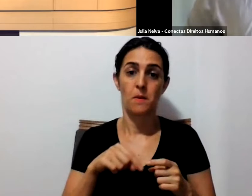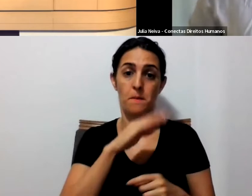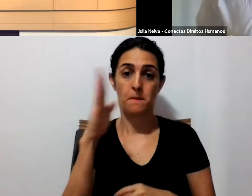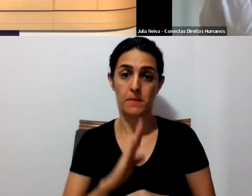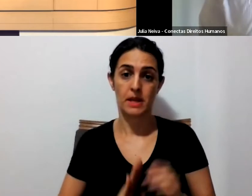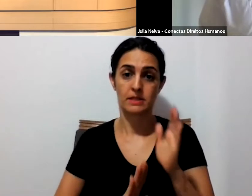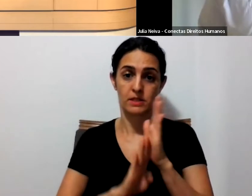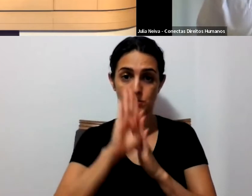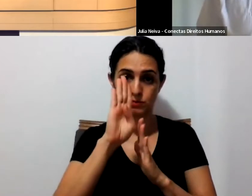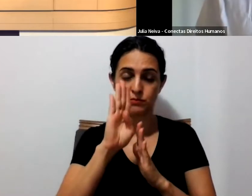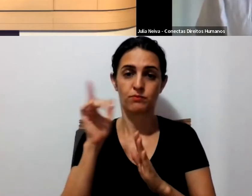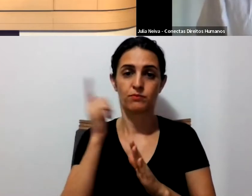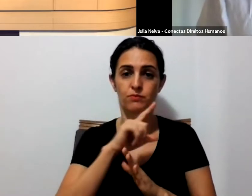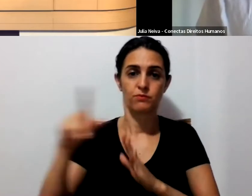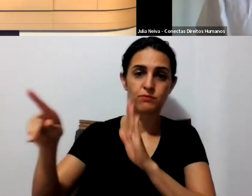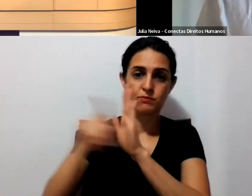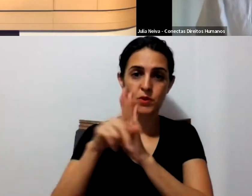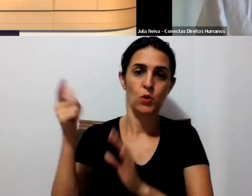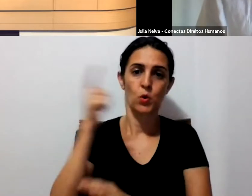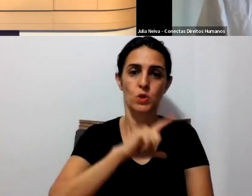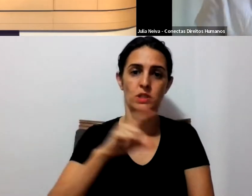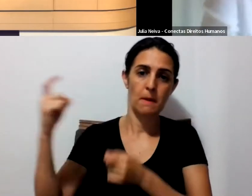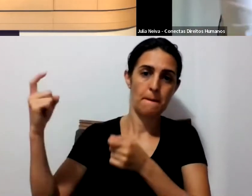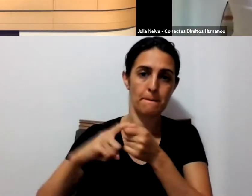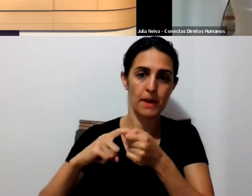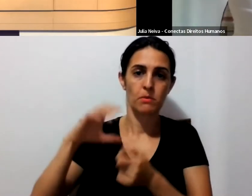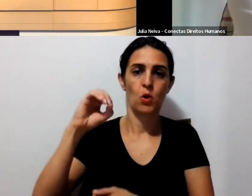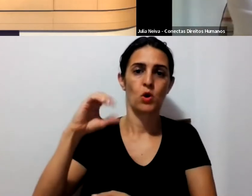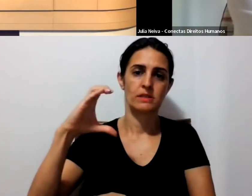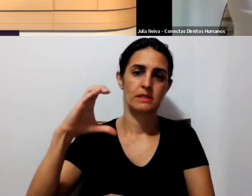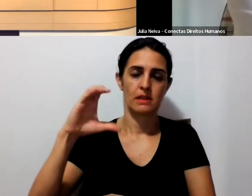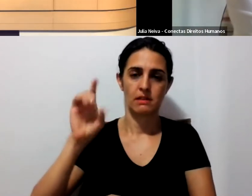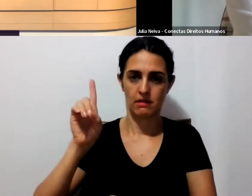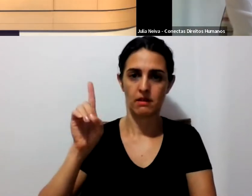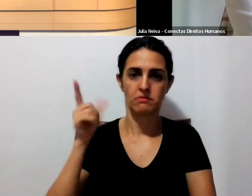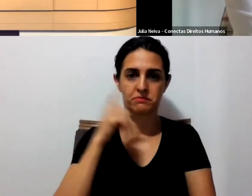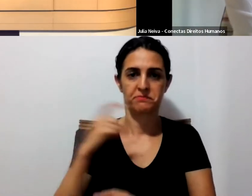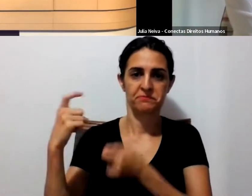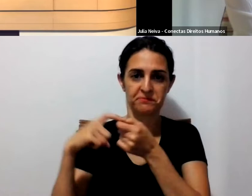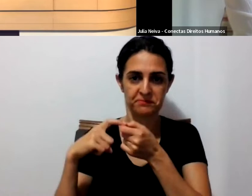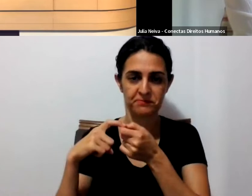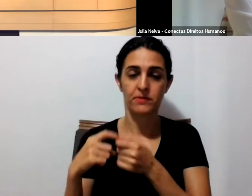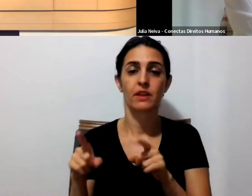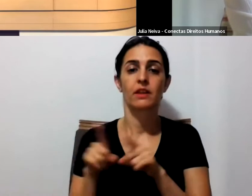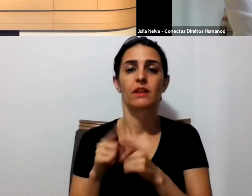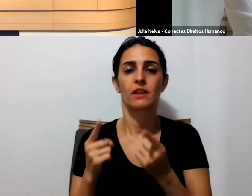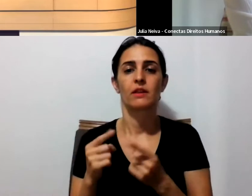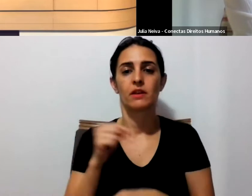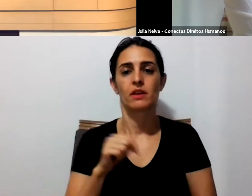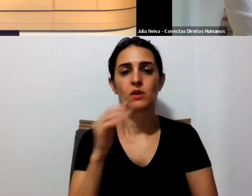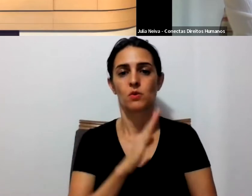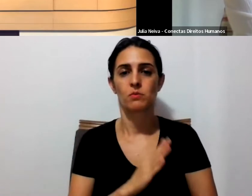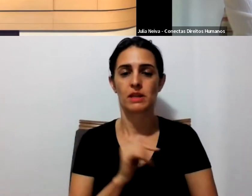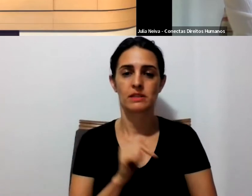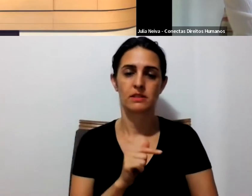Brazil can benefit from this. And then Júlia can also tell us from the civil society perspective what is